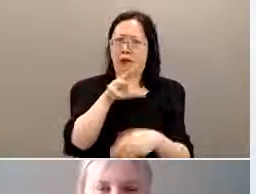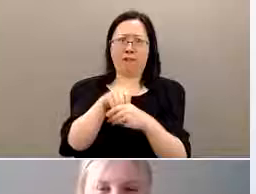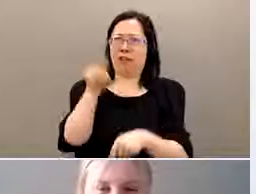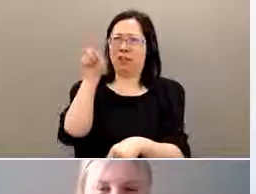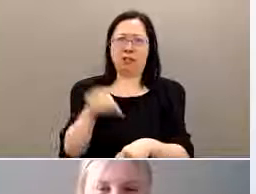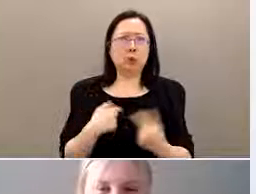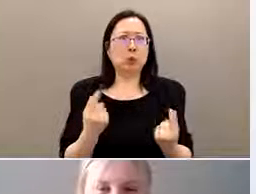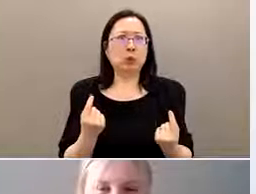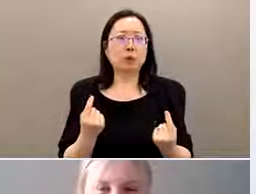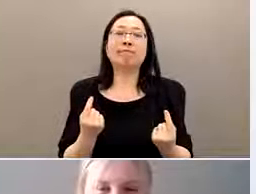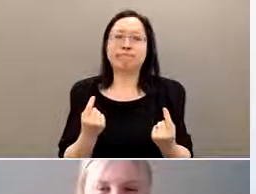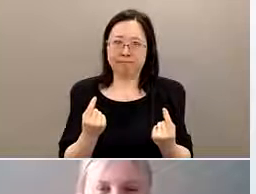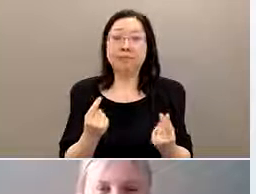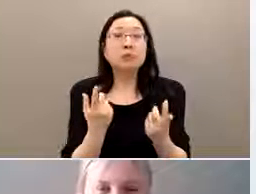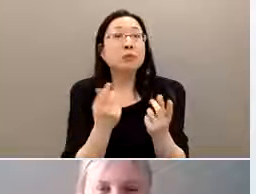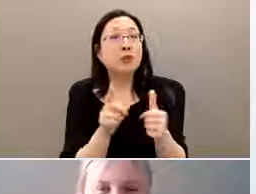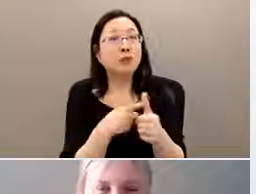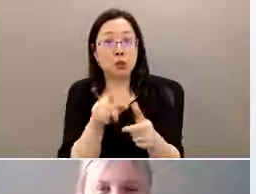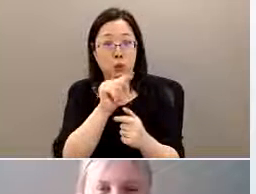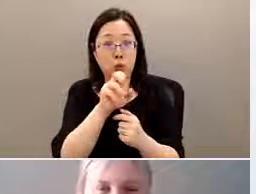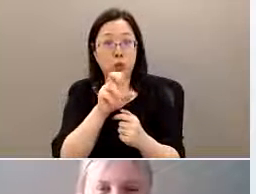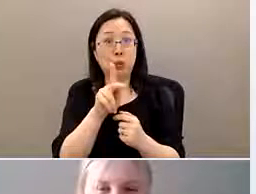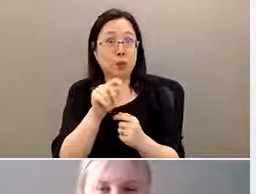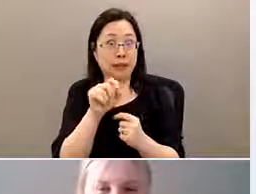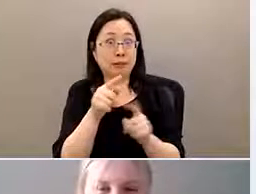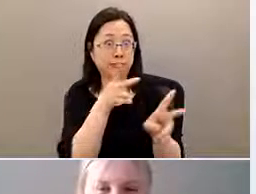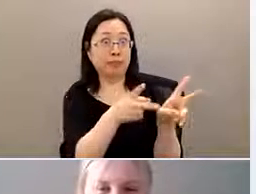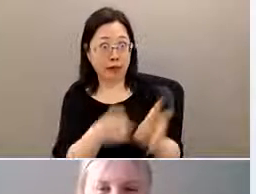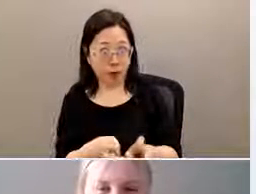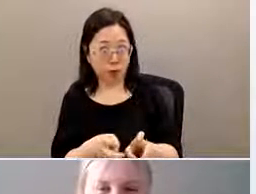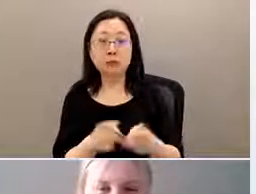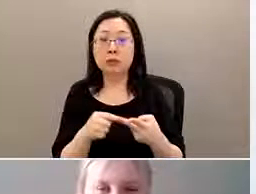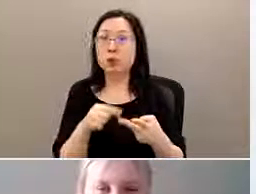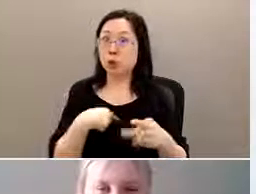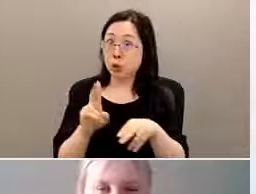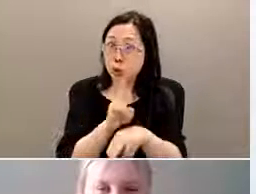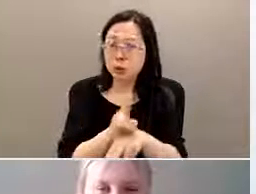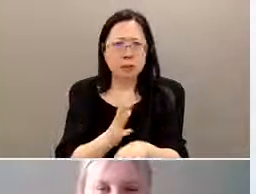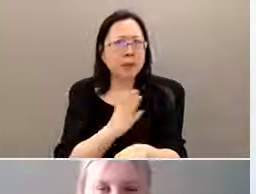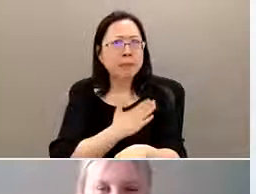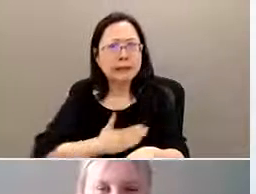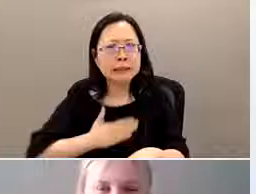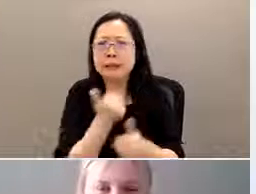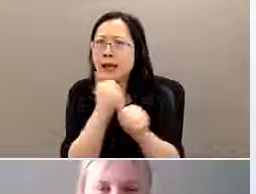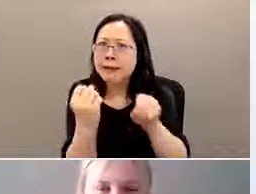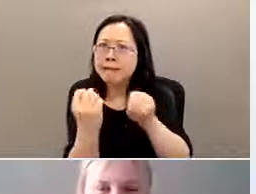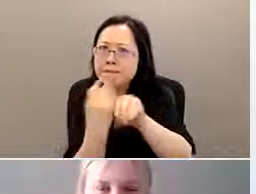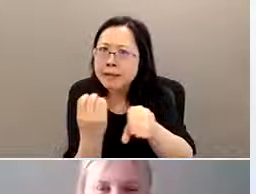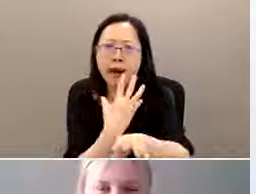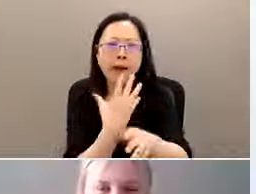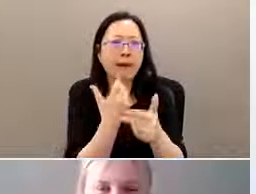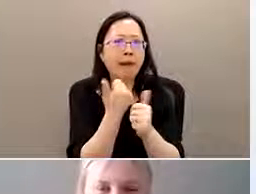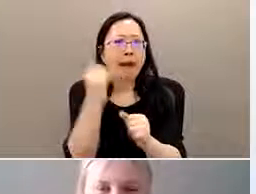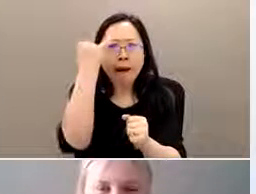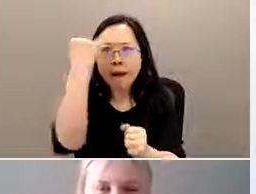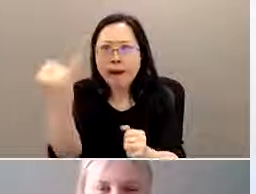you download our toolkit and you use it, we would love it if you provide us with feedback with regard to how